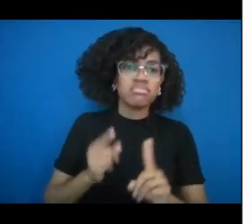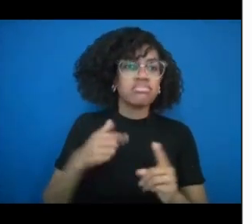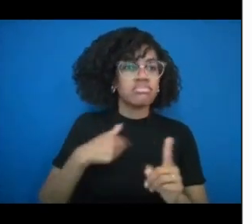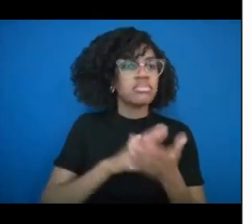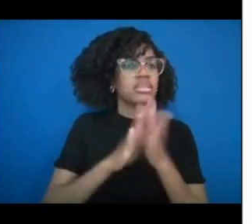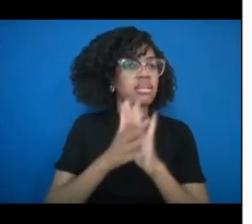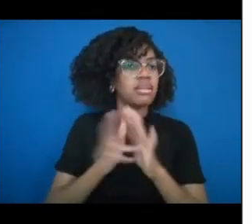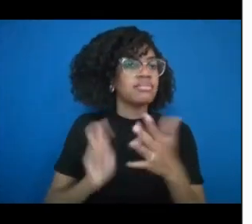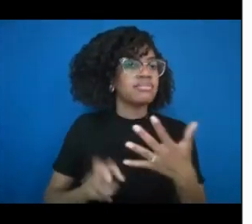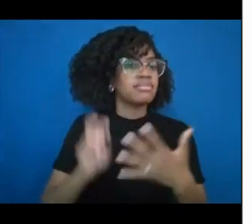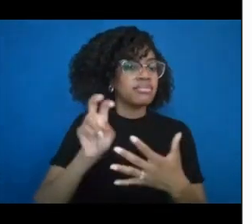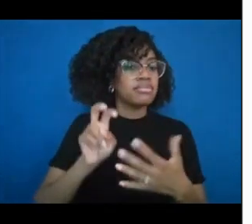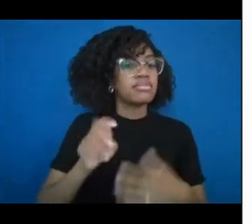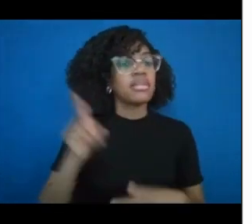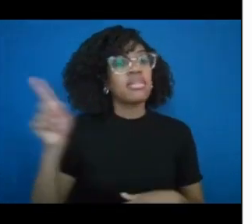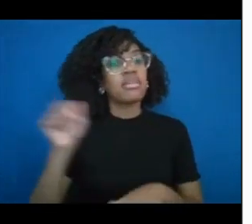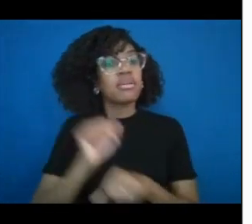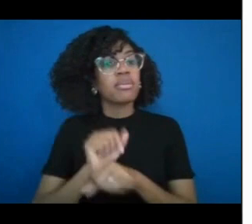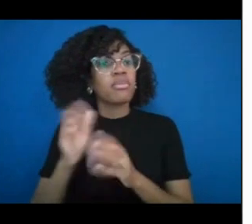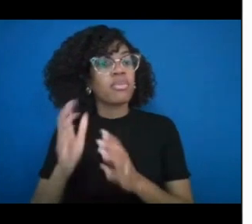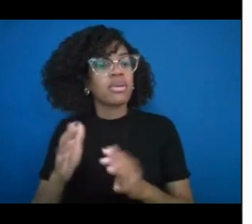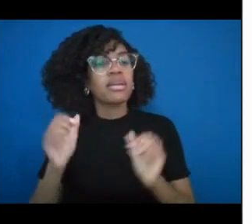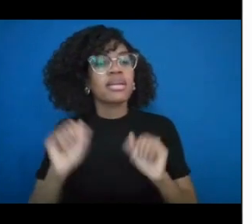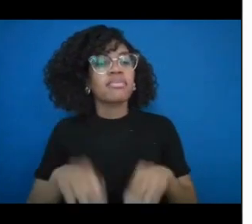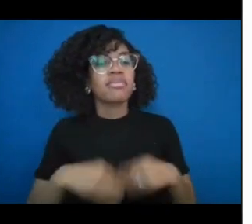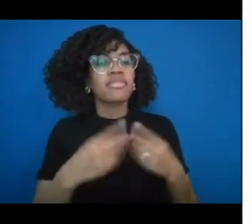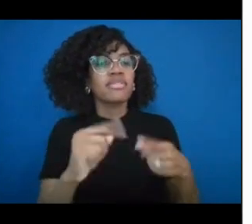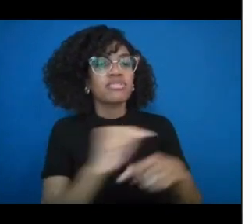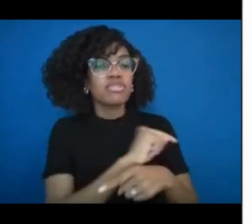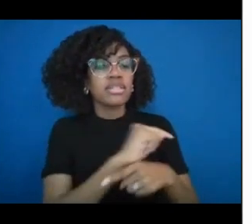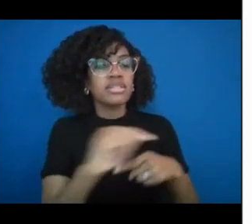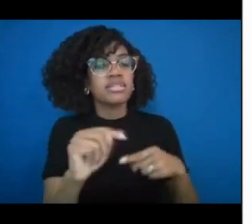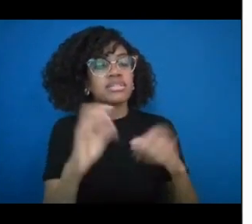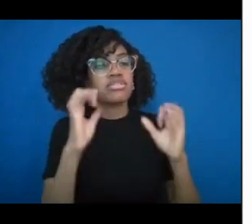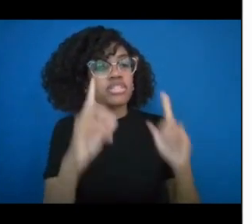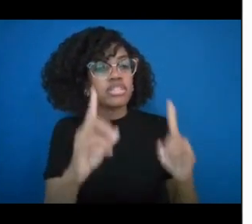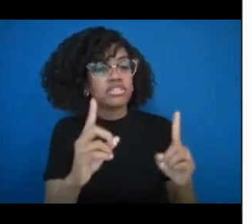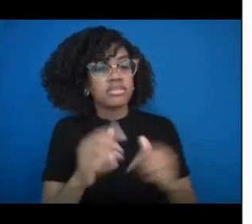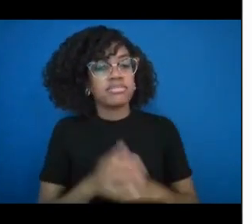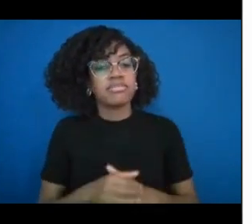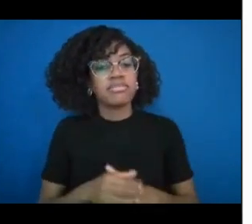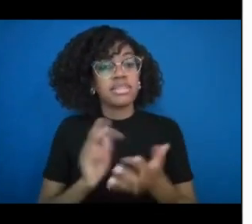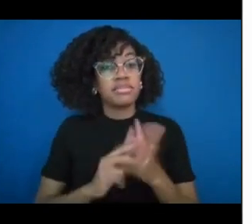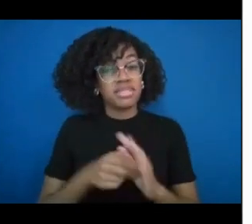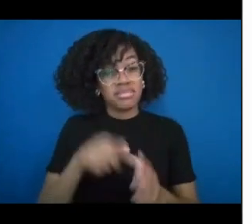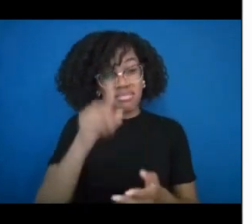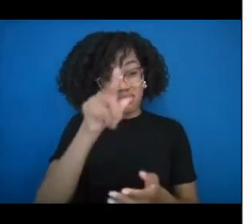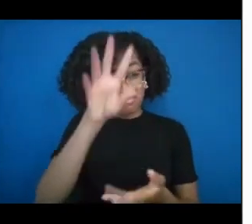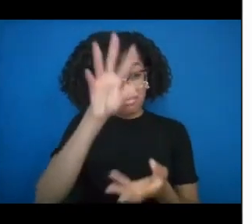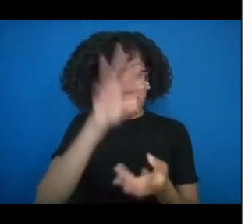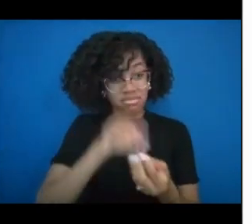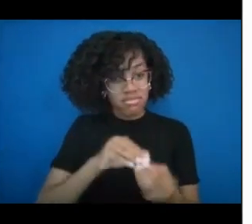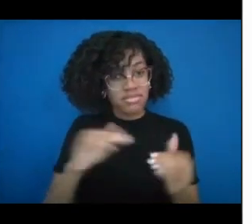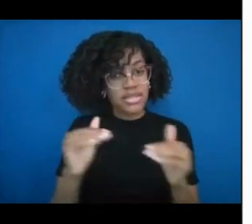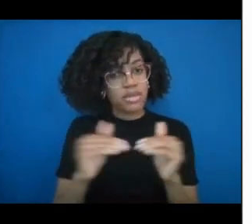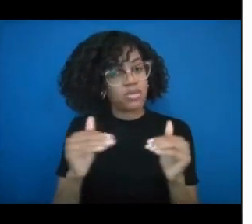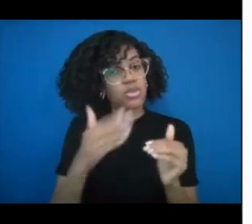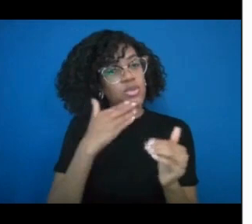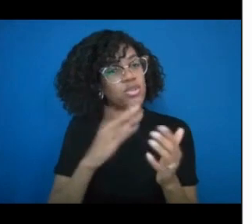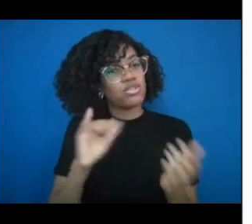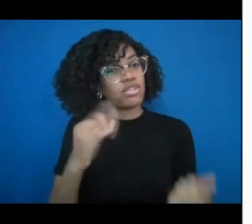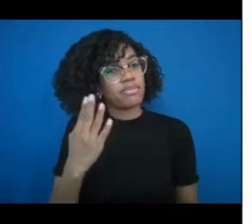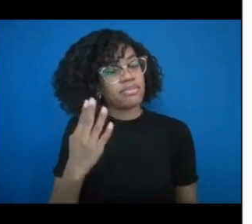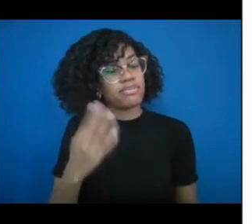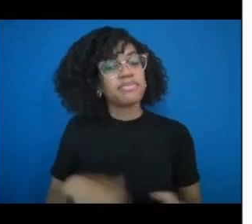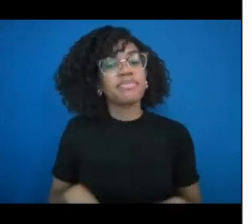and education. So that's the first piece. This is what good jobs mean. And as we said, the EDA